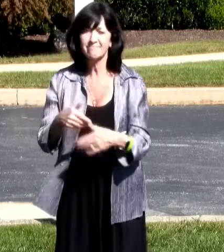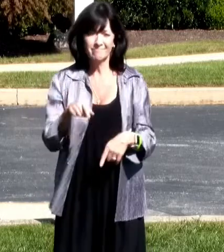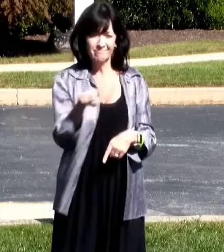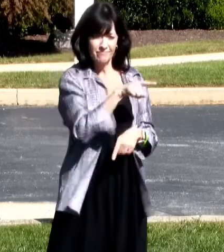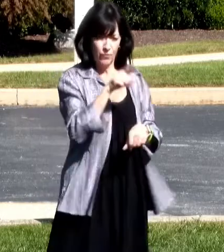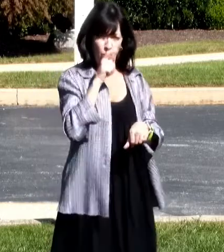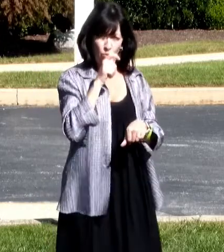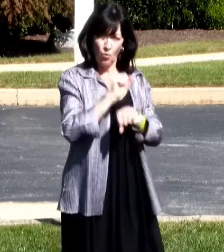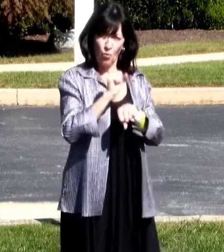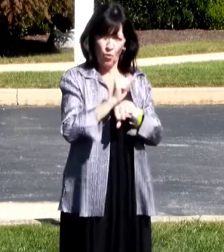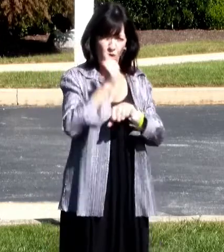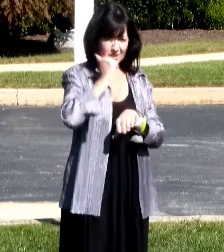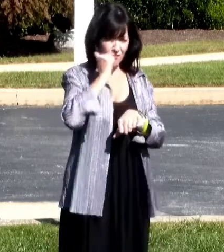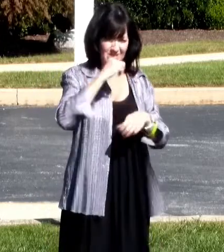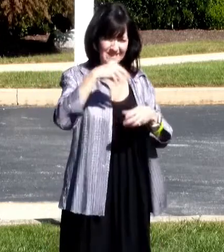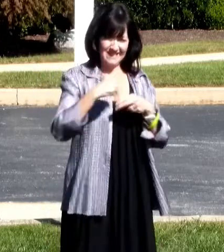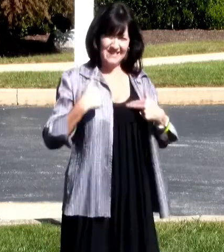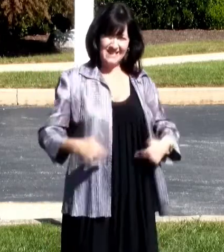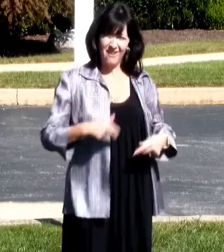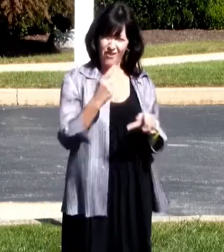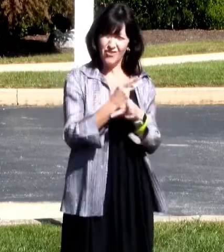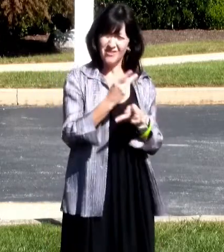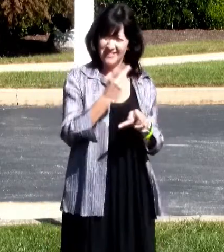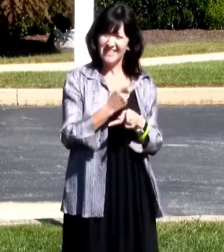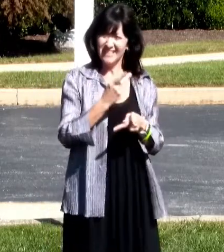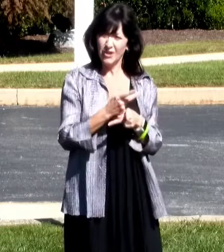So once again, kudos to Dr. Fan.